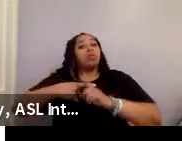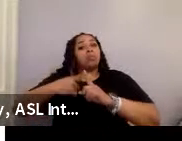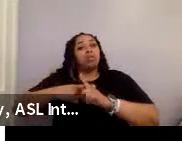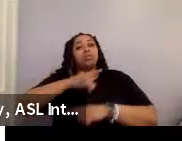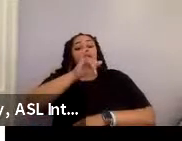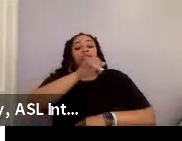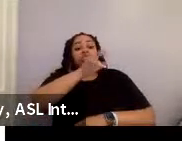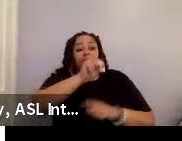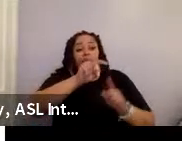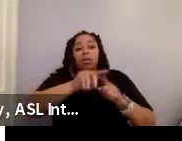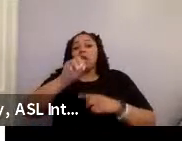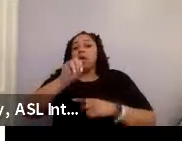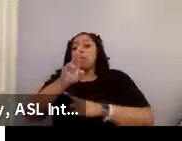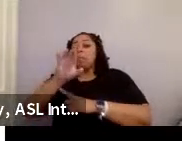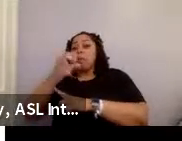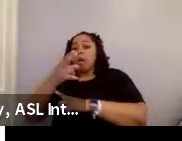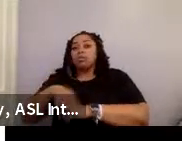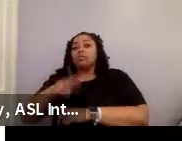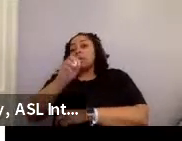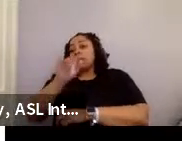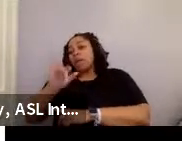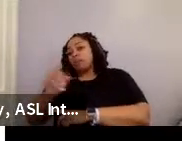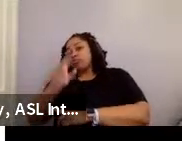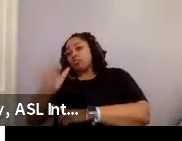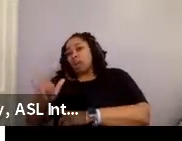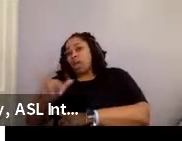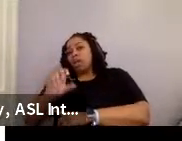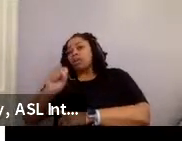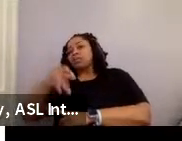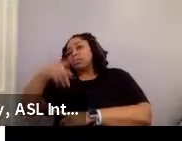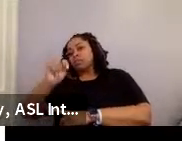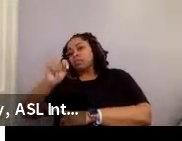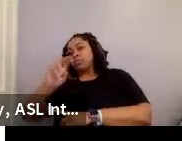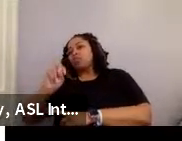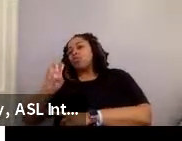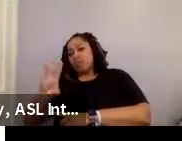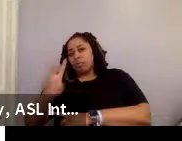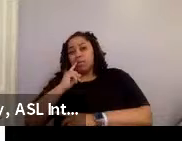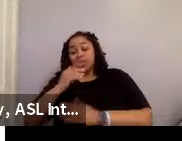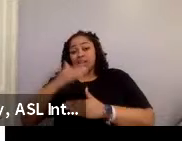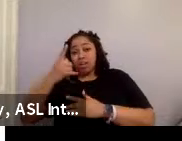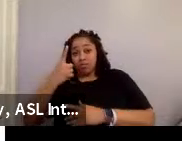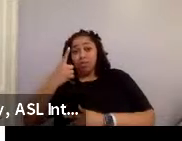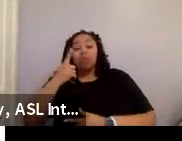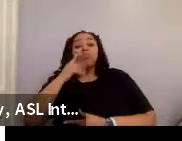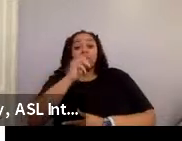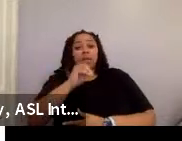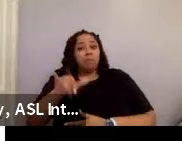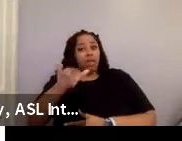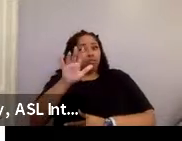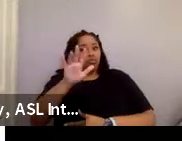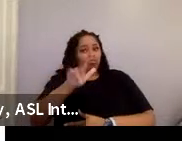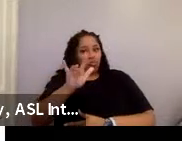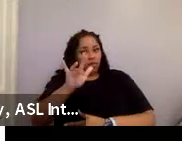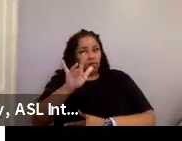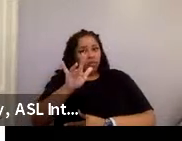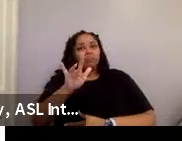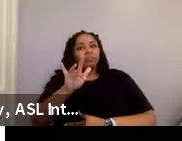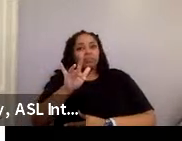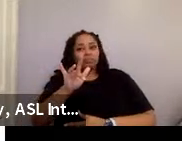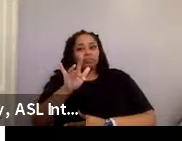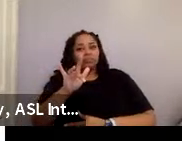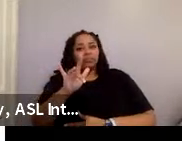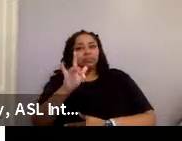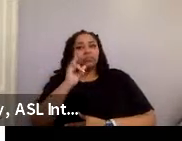webinar in March, then May, July, September, and November. The next webinar in this series will be May 25th, and it will be